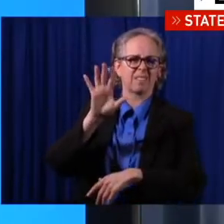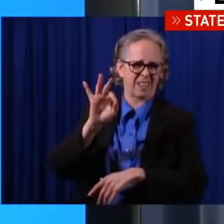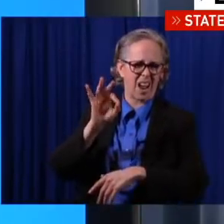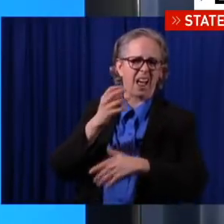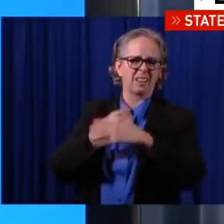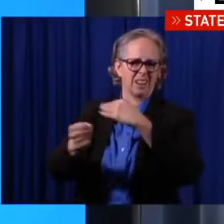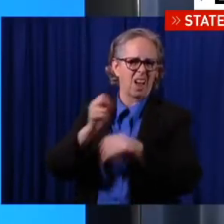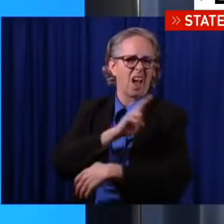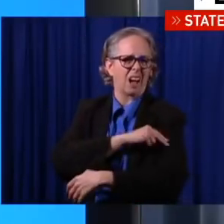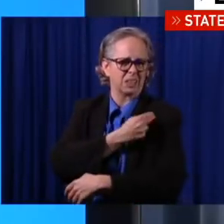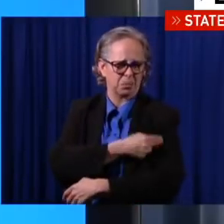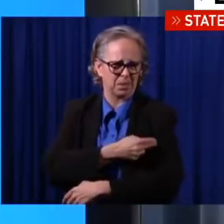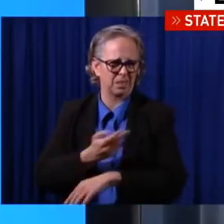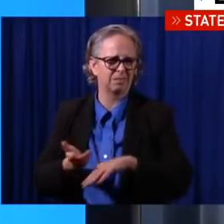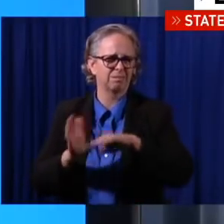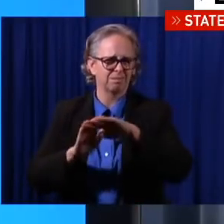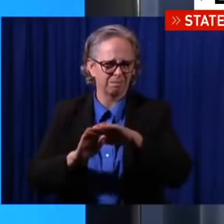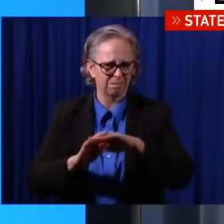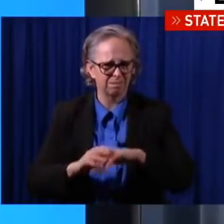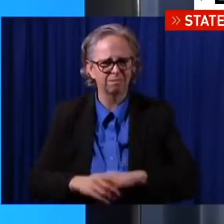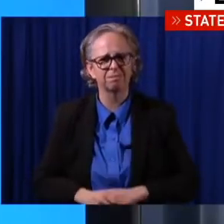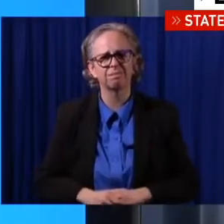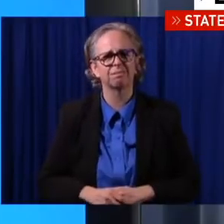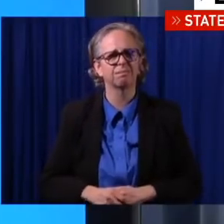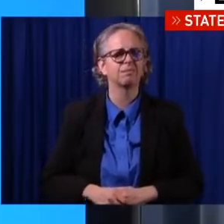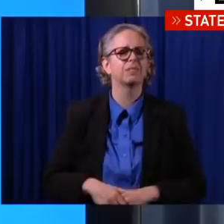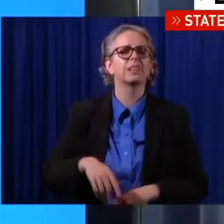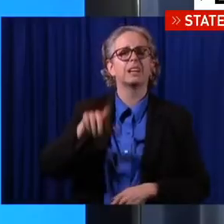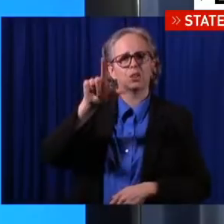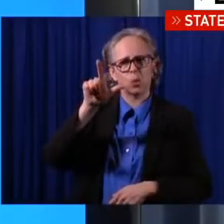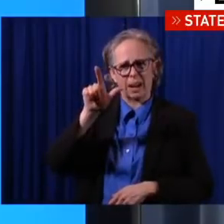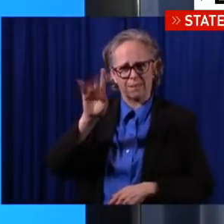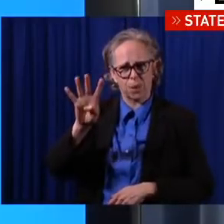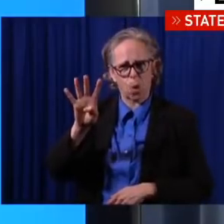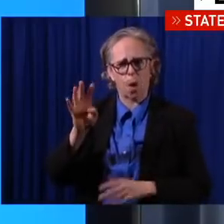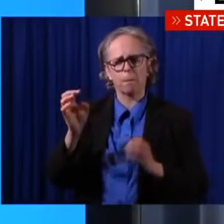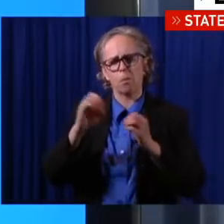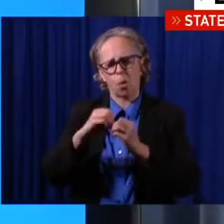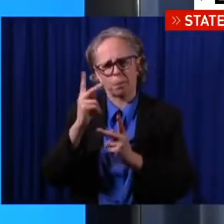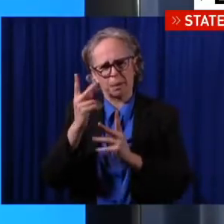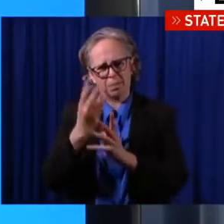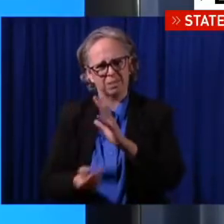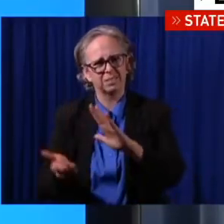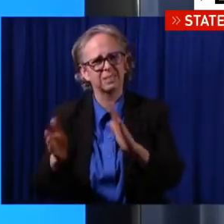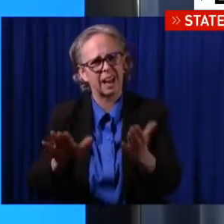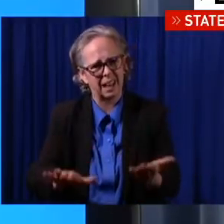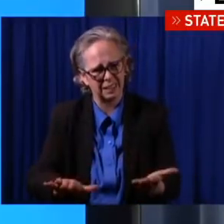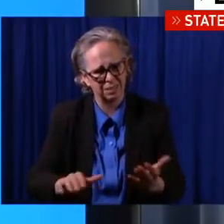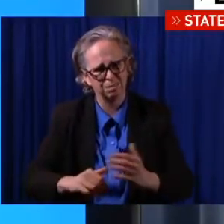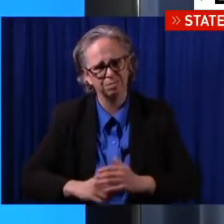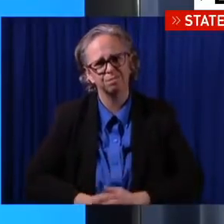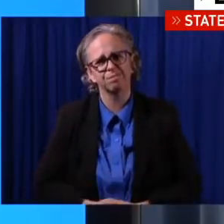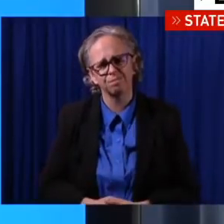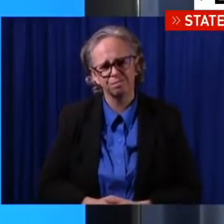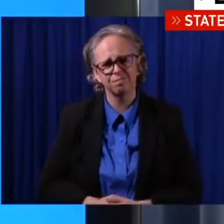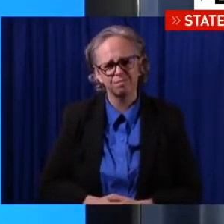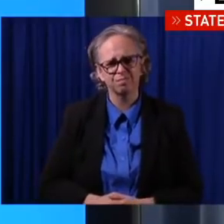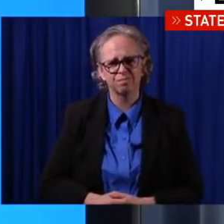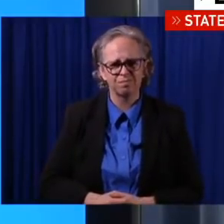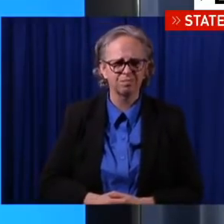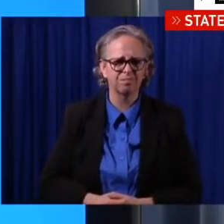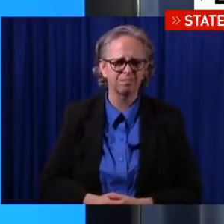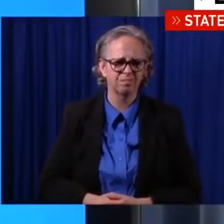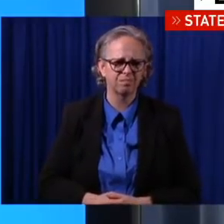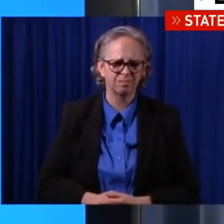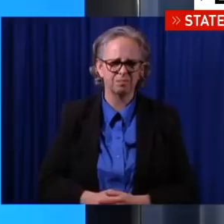been reported. To date, 597 Ohioans